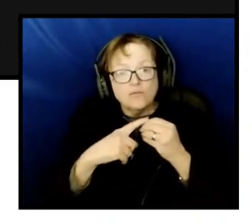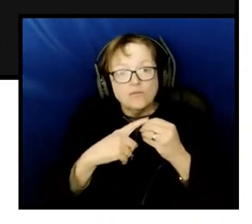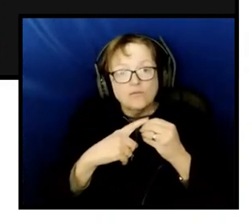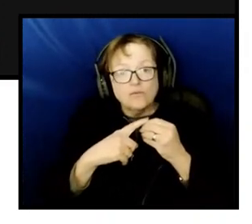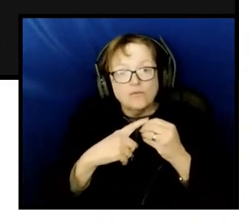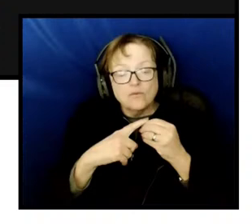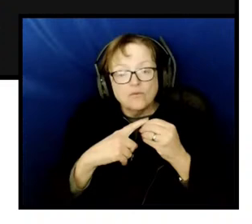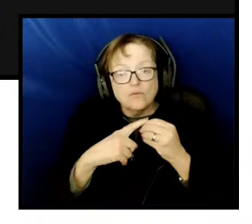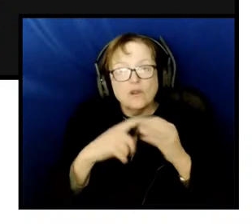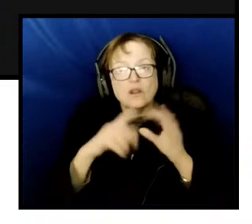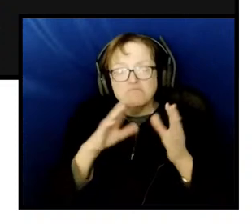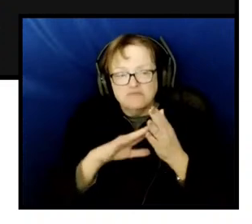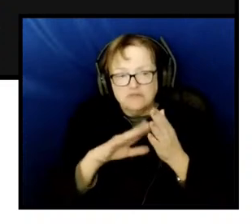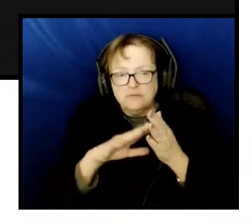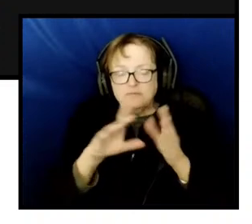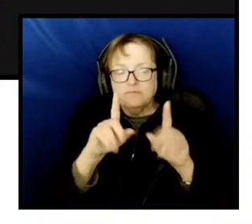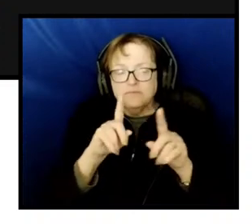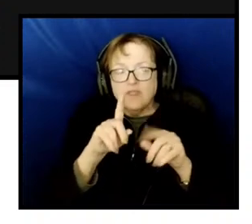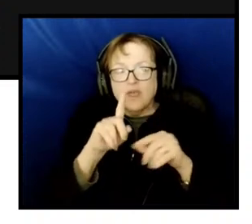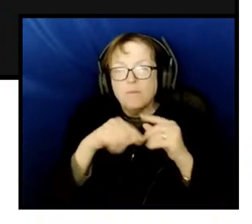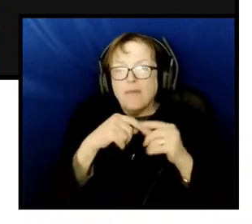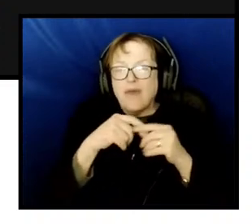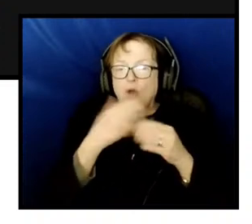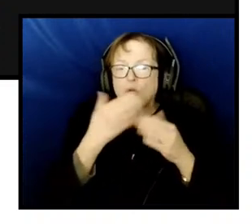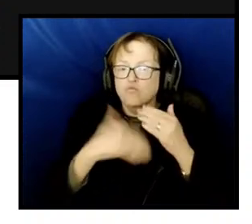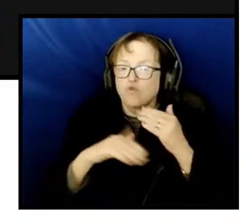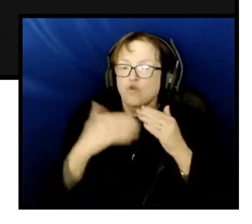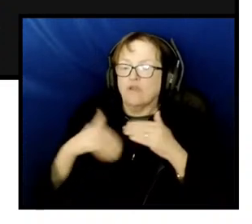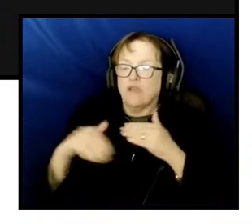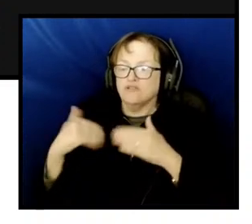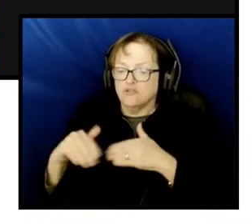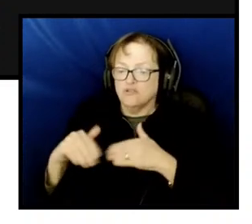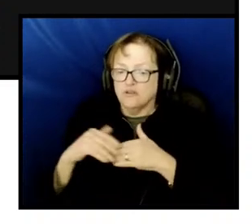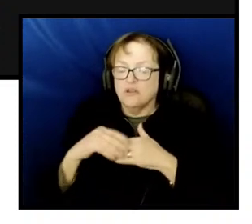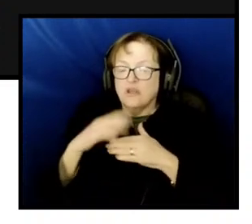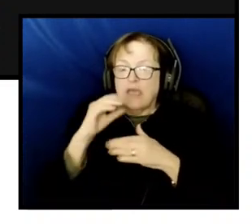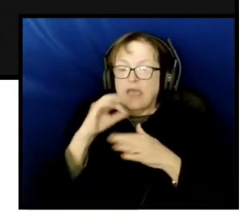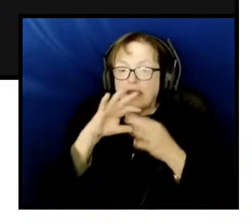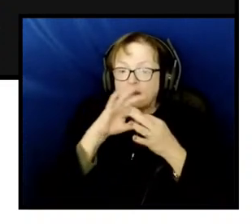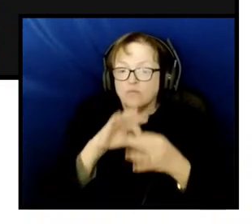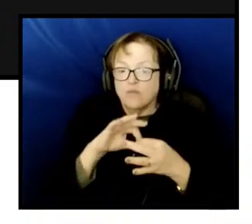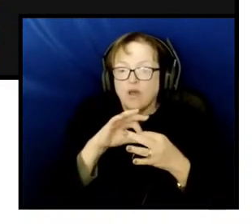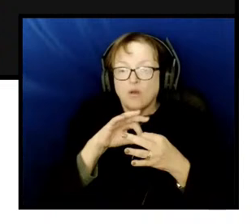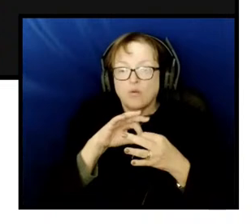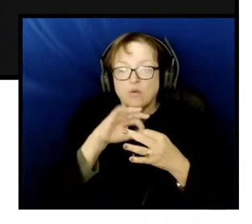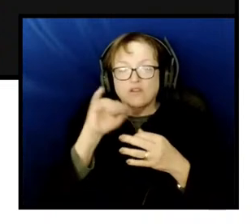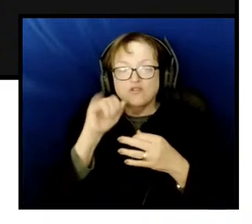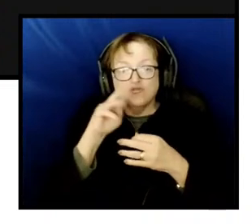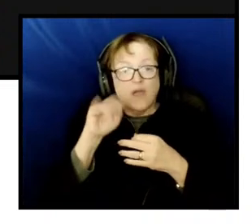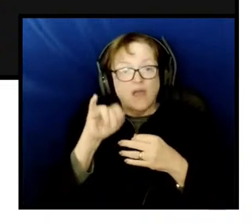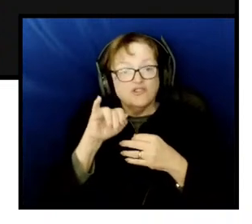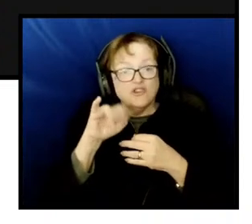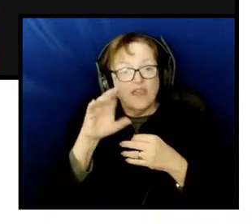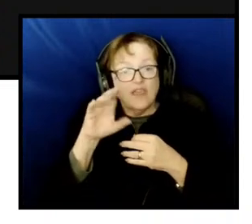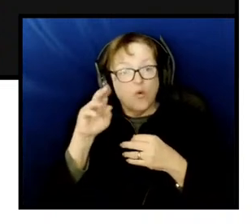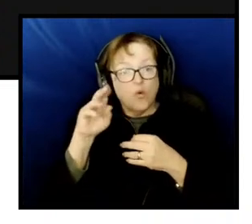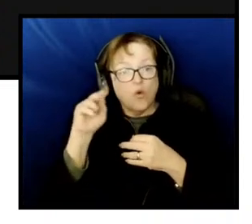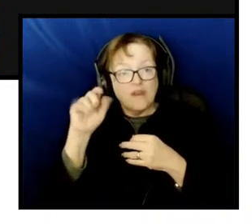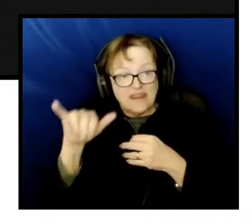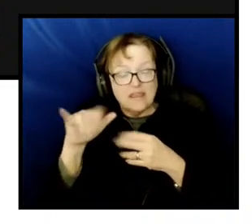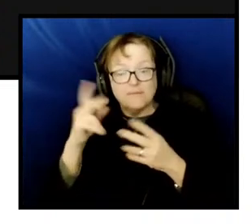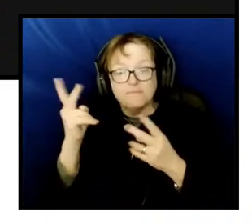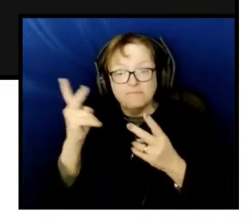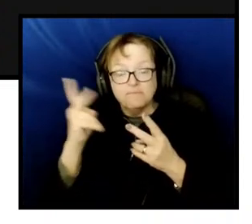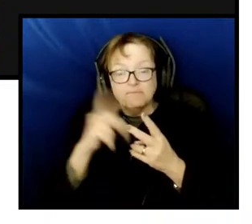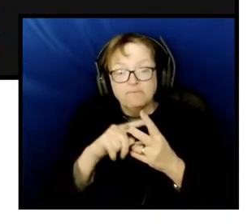a lot of tarot history has been about appropriation. And along with Jesse Jumanji and Courtney Alexander, their decks exemplify